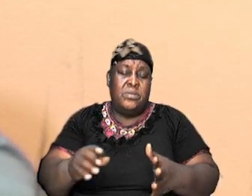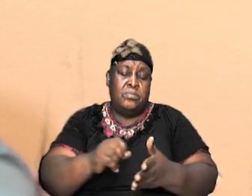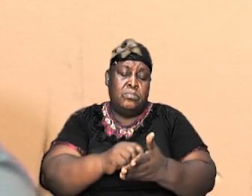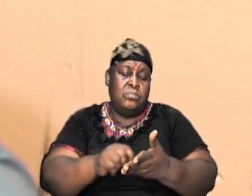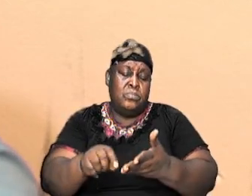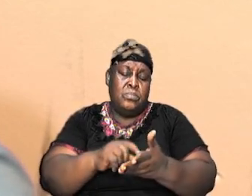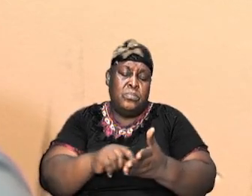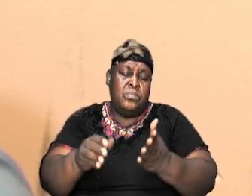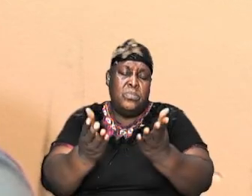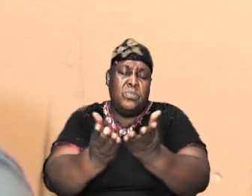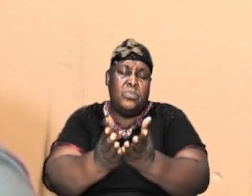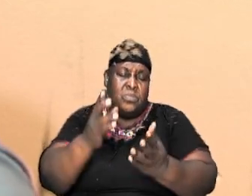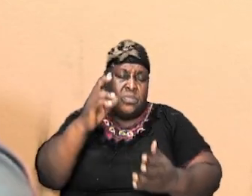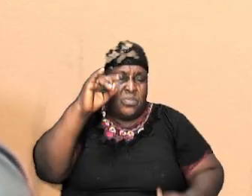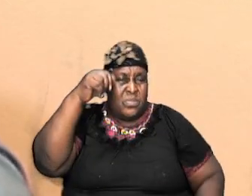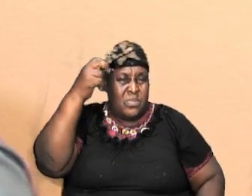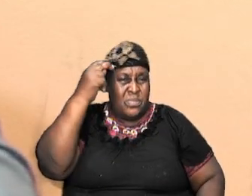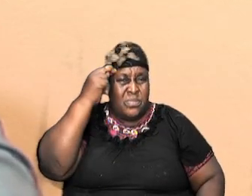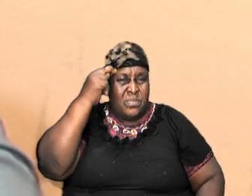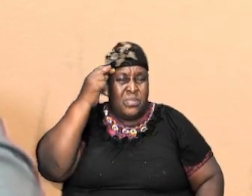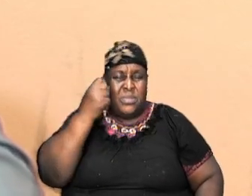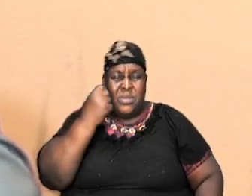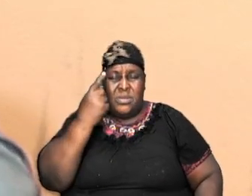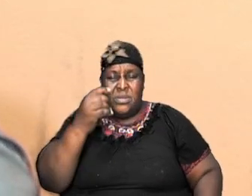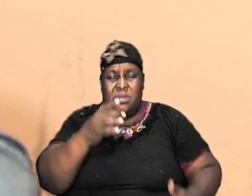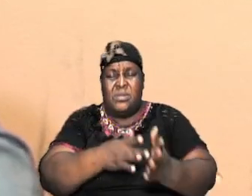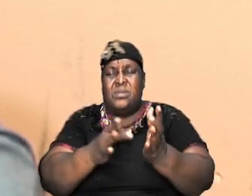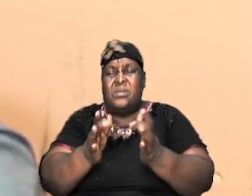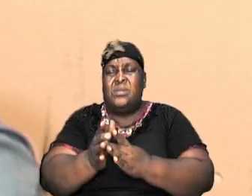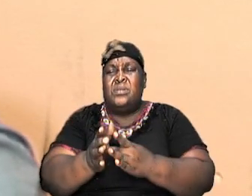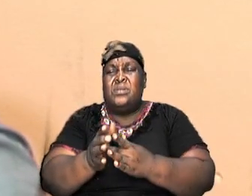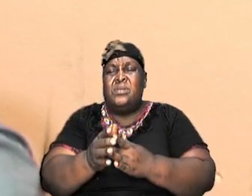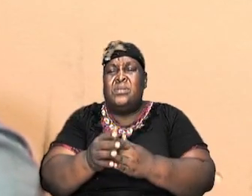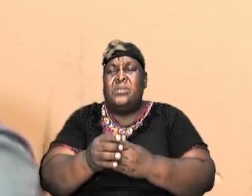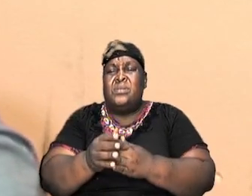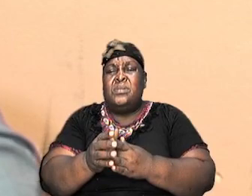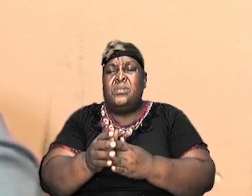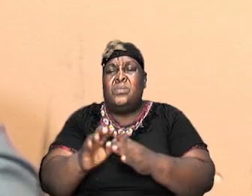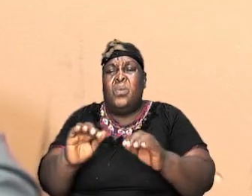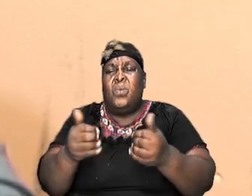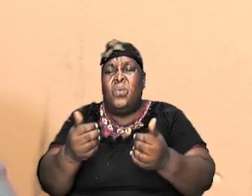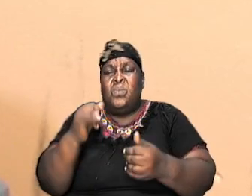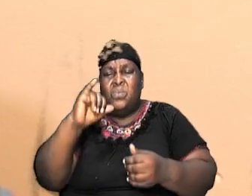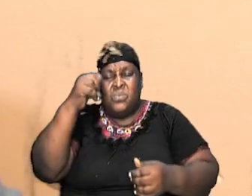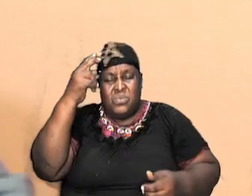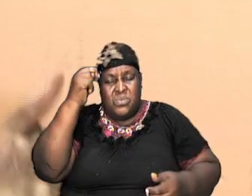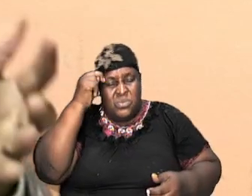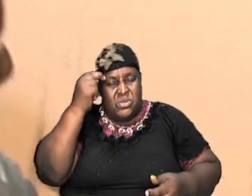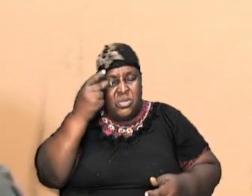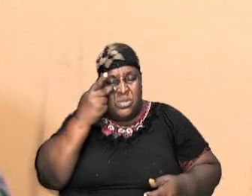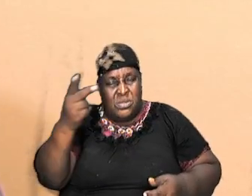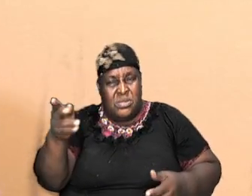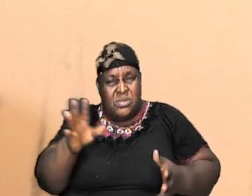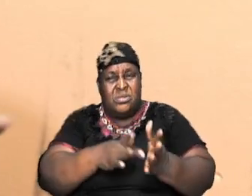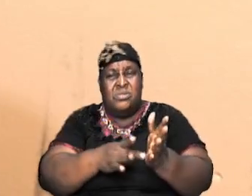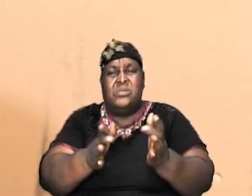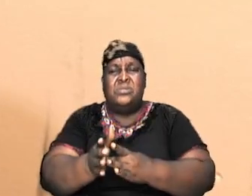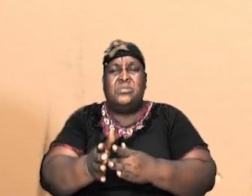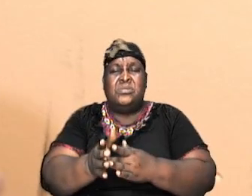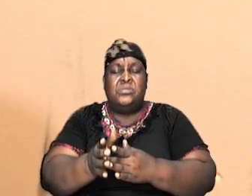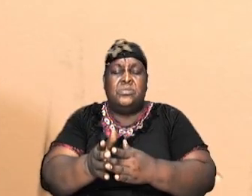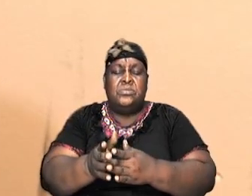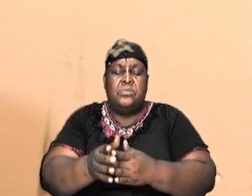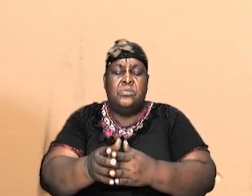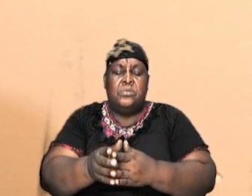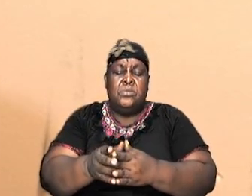you understand Jesus based upon how John presented him. When you read Matthew, you understand the